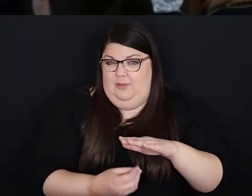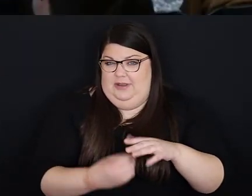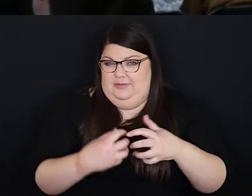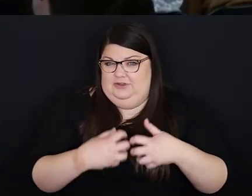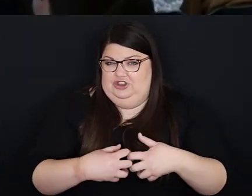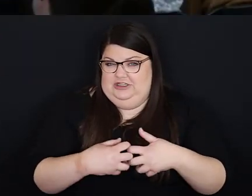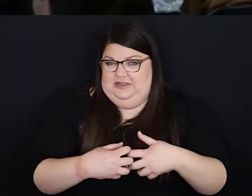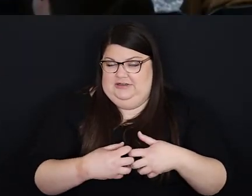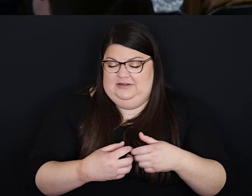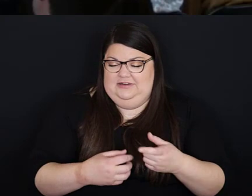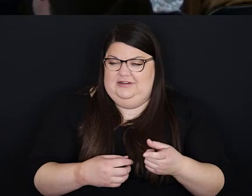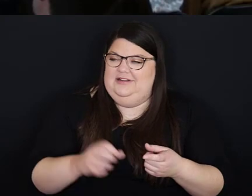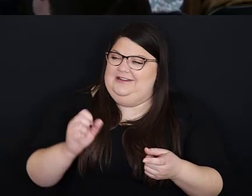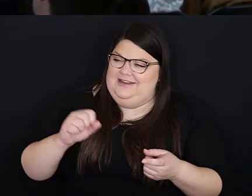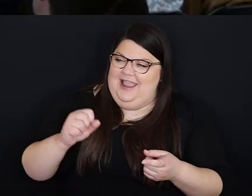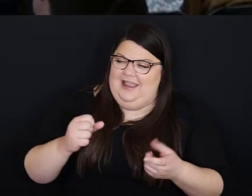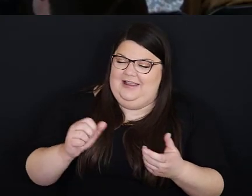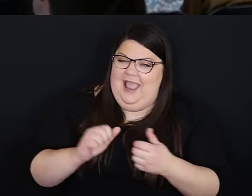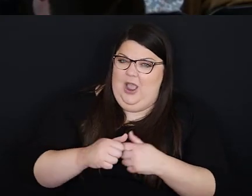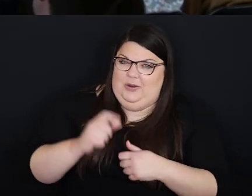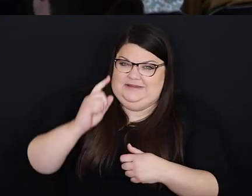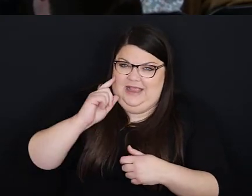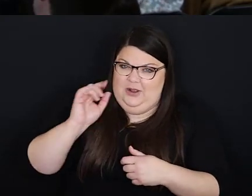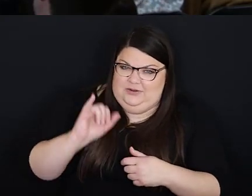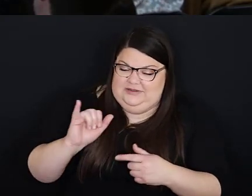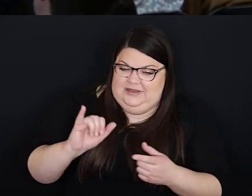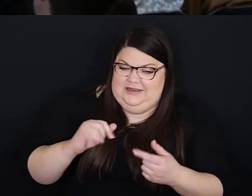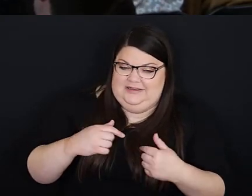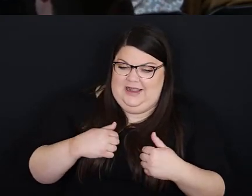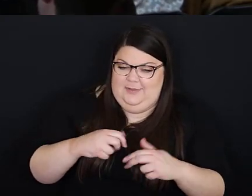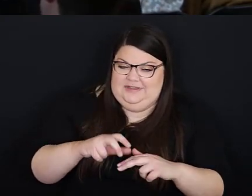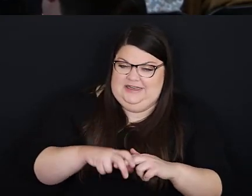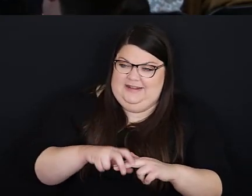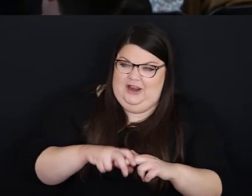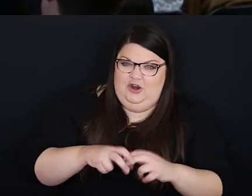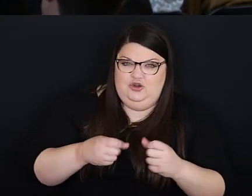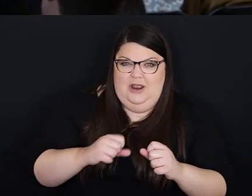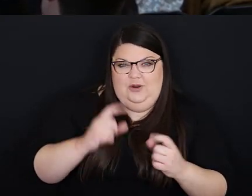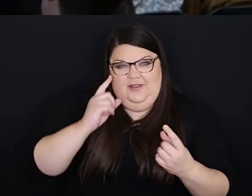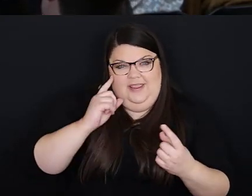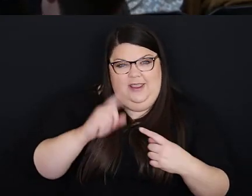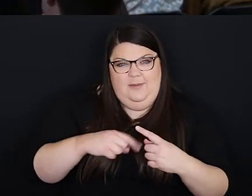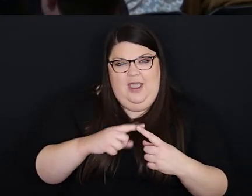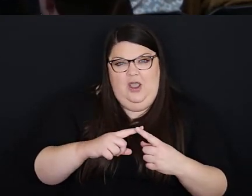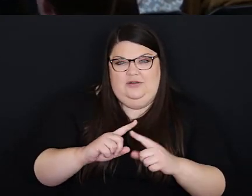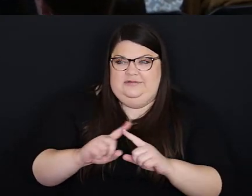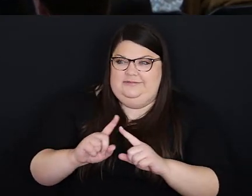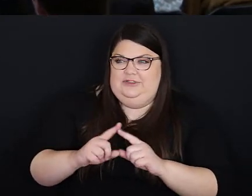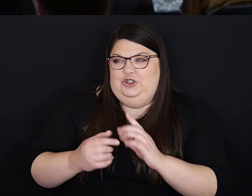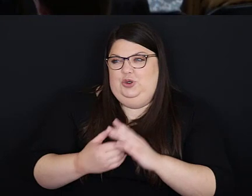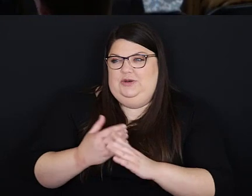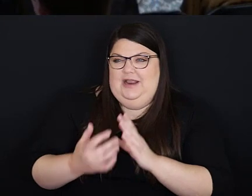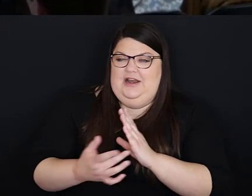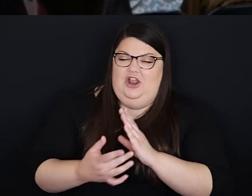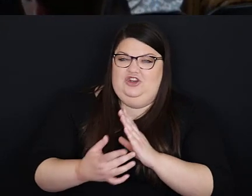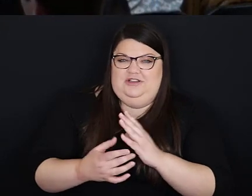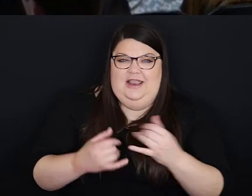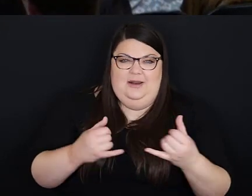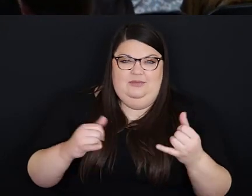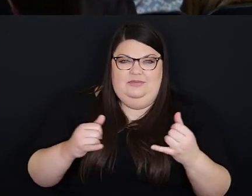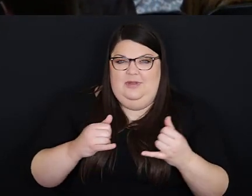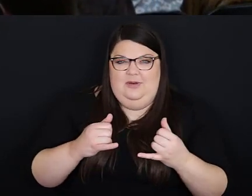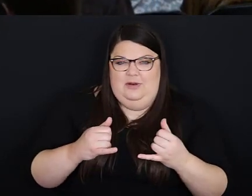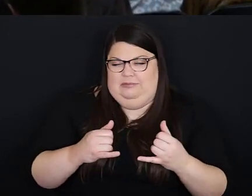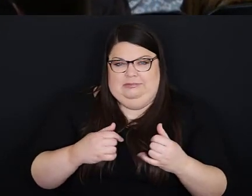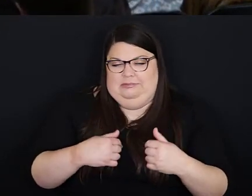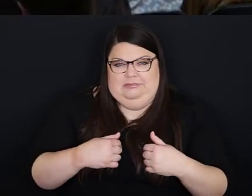Oh, well, the way it sounds like is that I'm sitting there trying to think about all these new technologies I could fool around